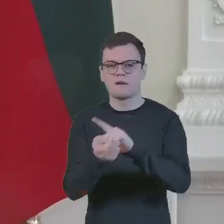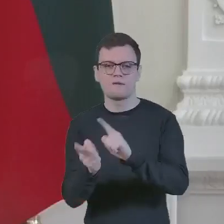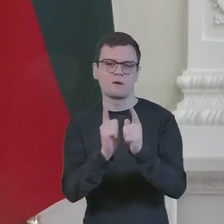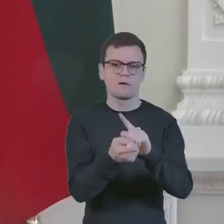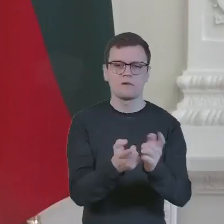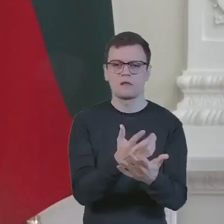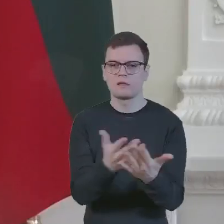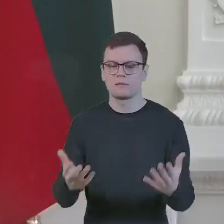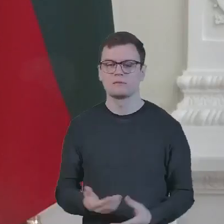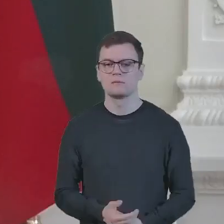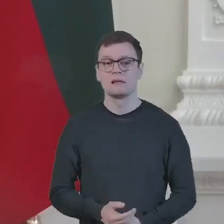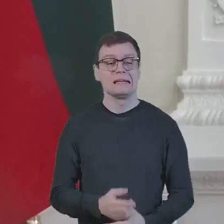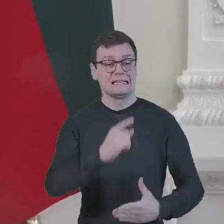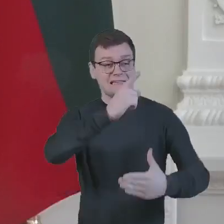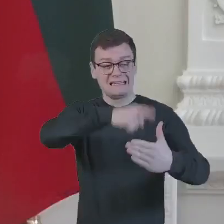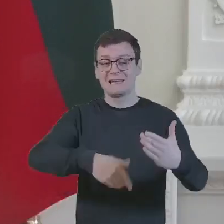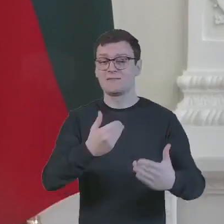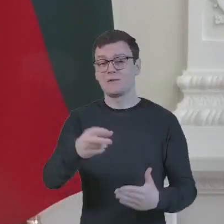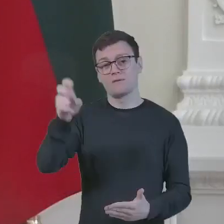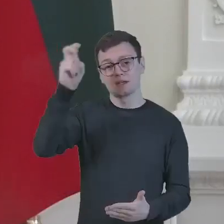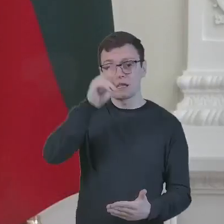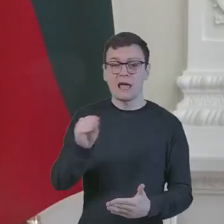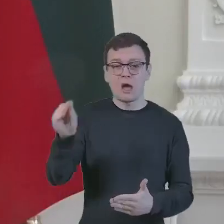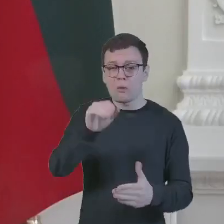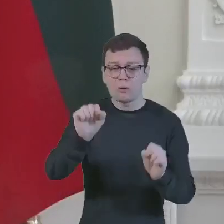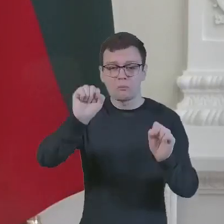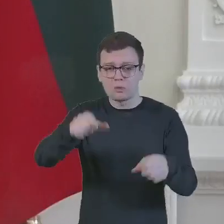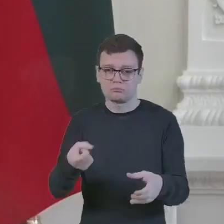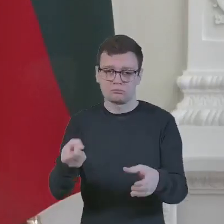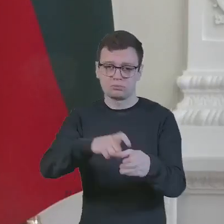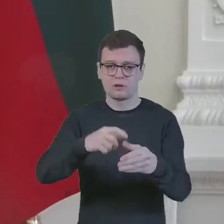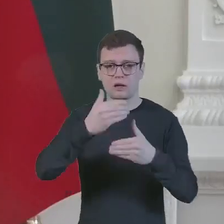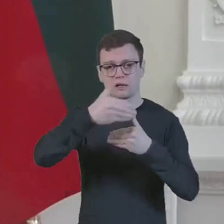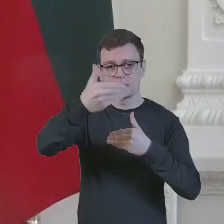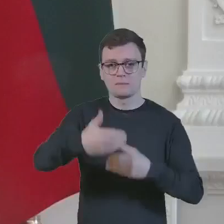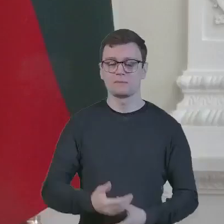our experience in implementing reform.